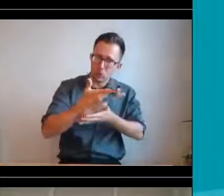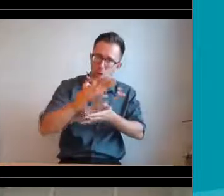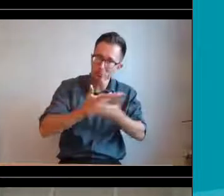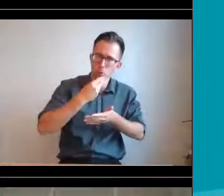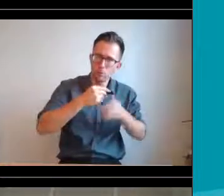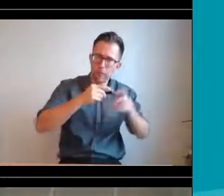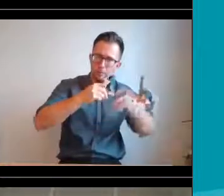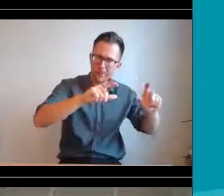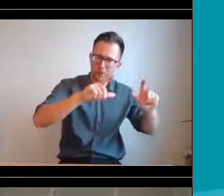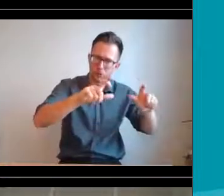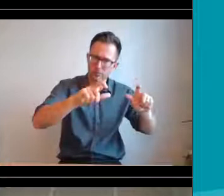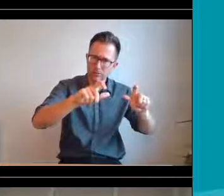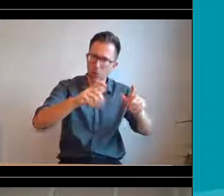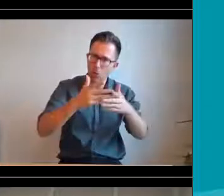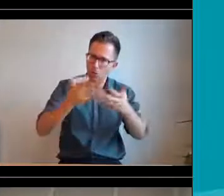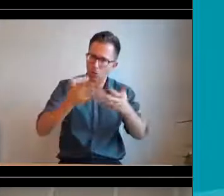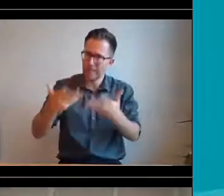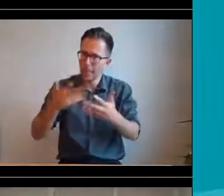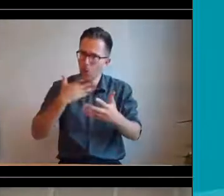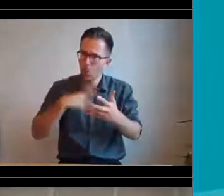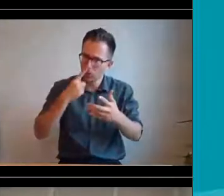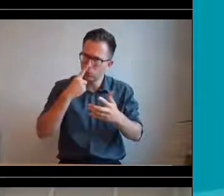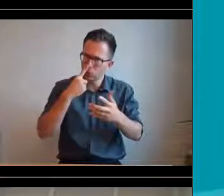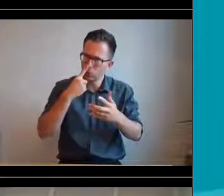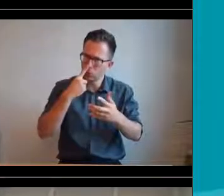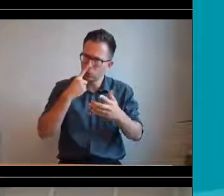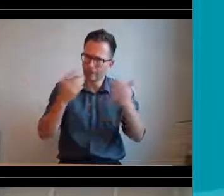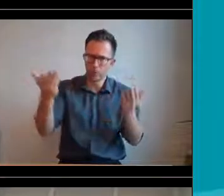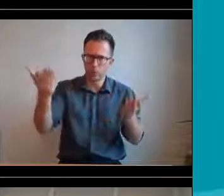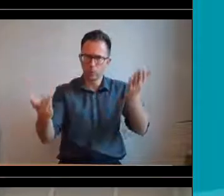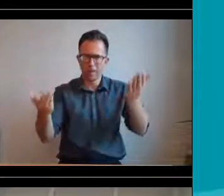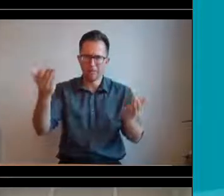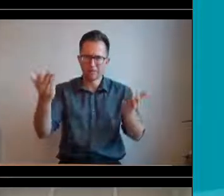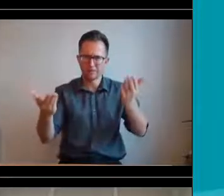can compare like with like.